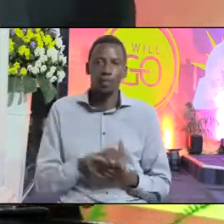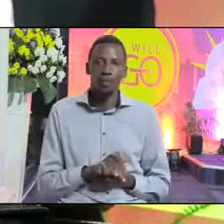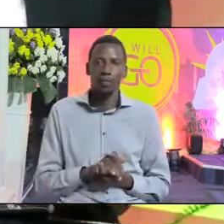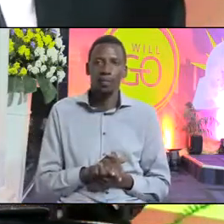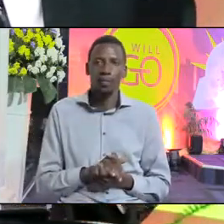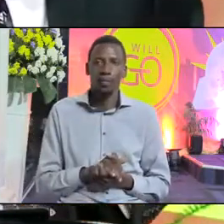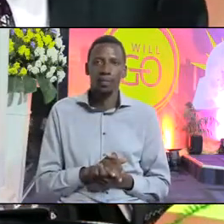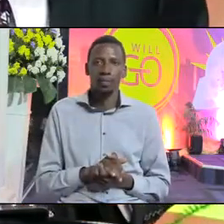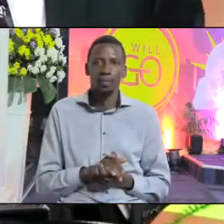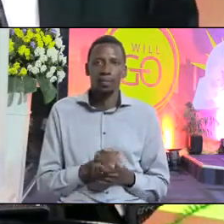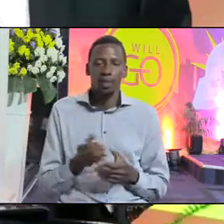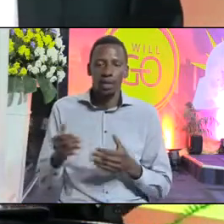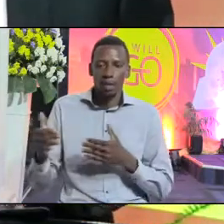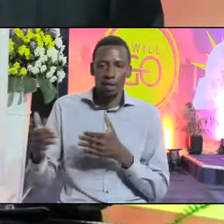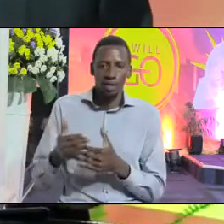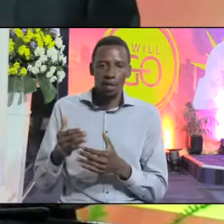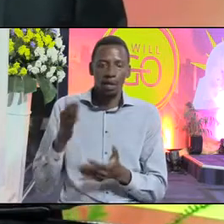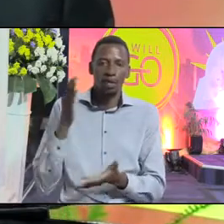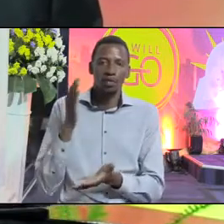It is nearly true